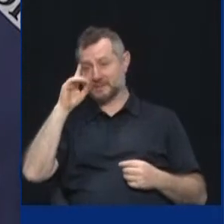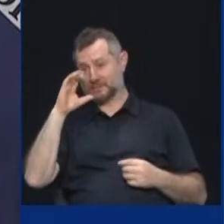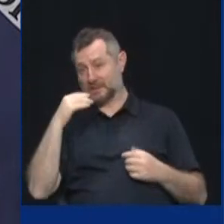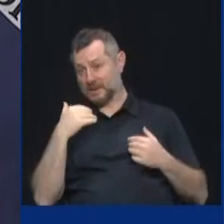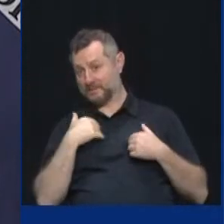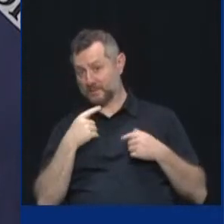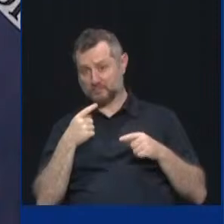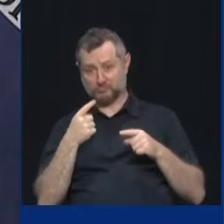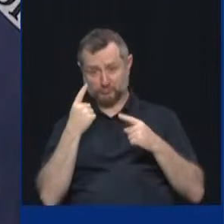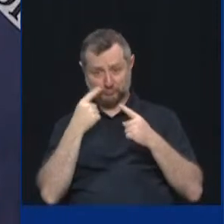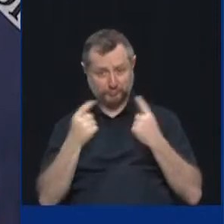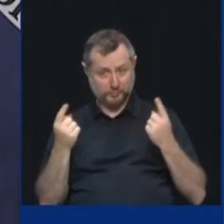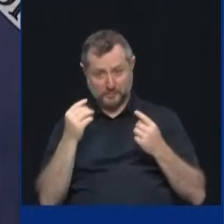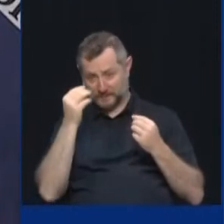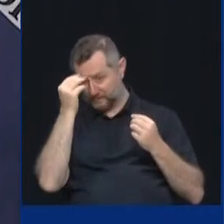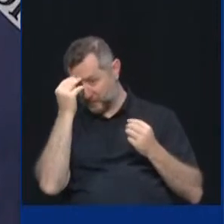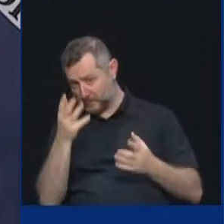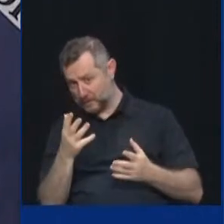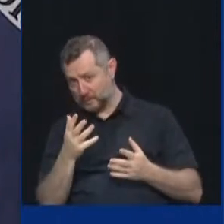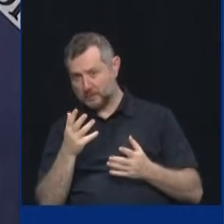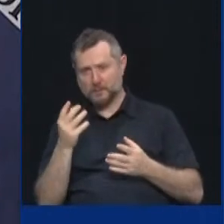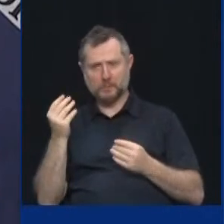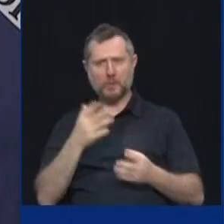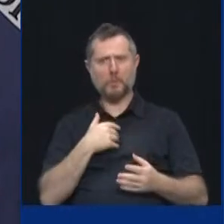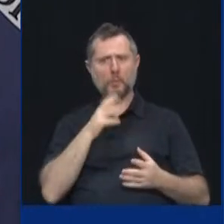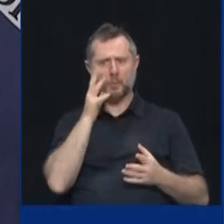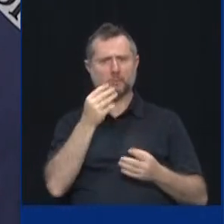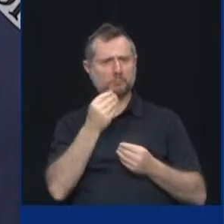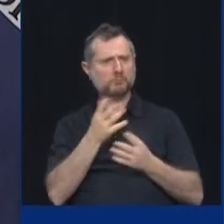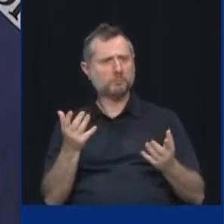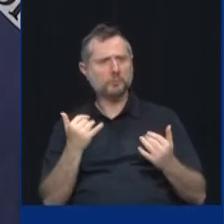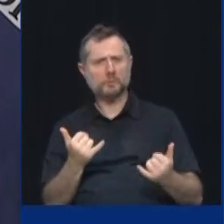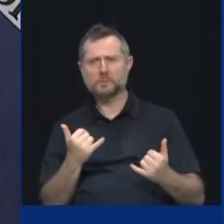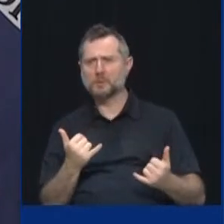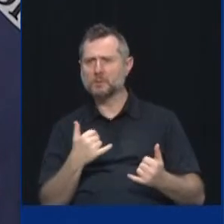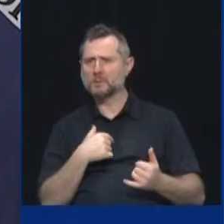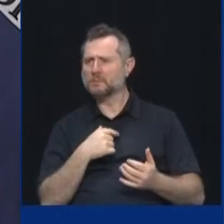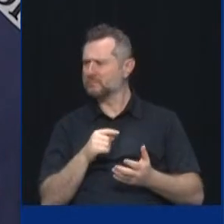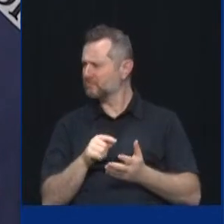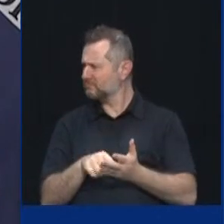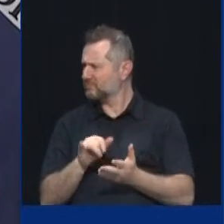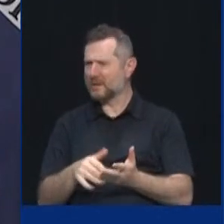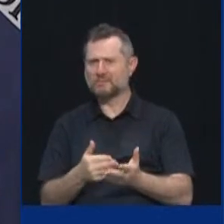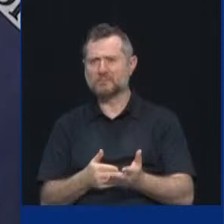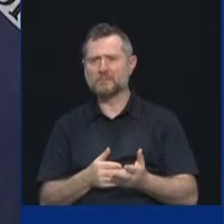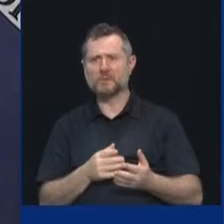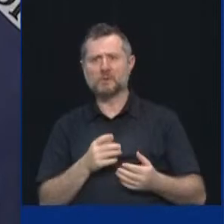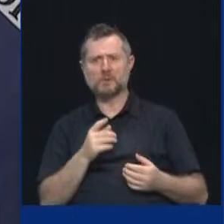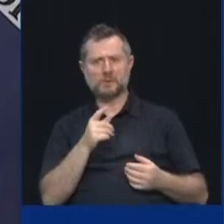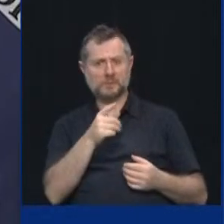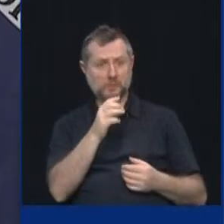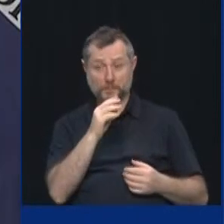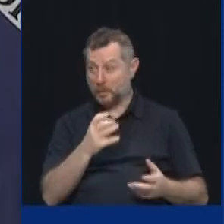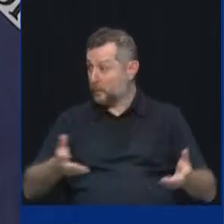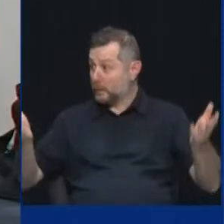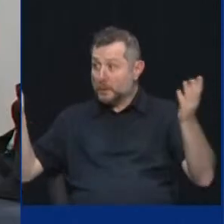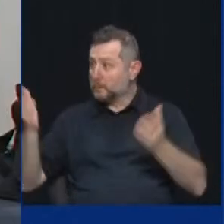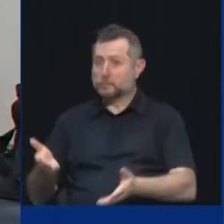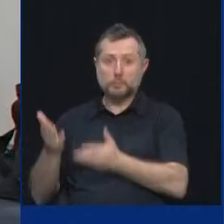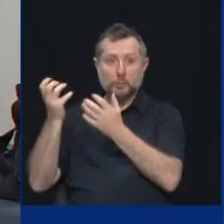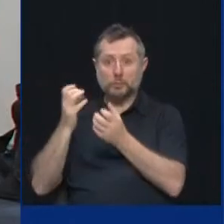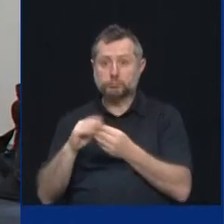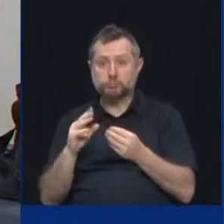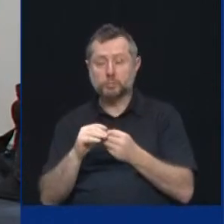information, that they would tell us Monday. Dr. Zucker, do you want to comment on that?